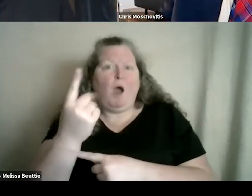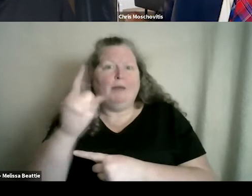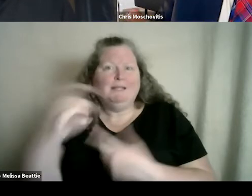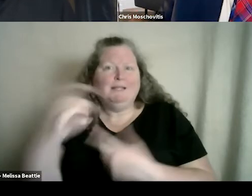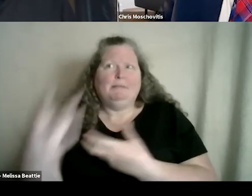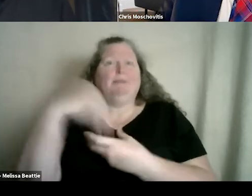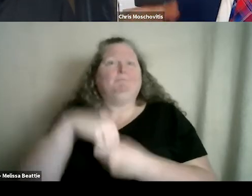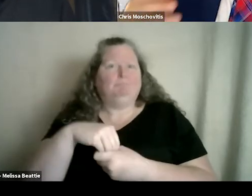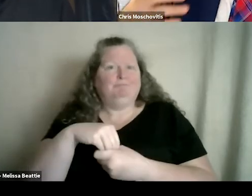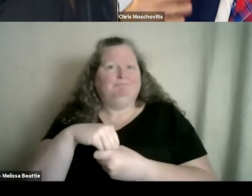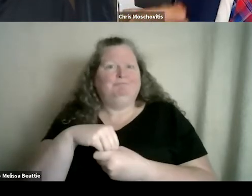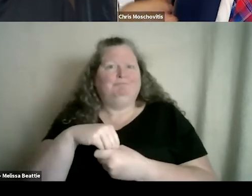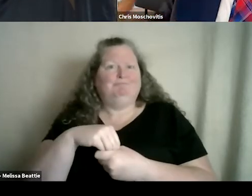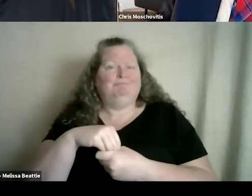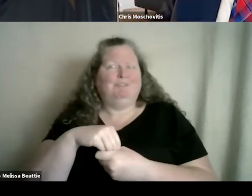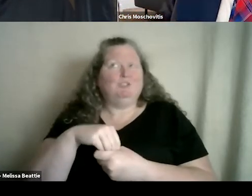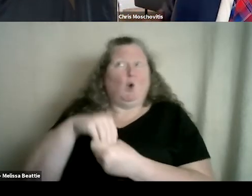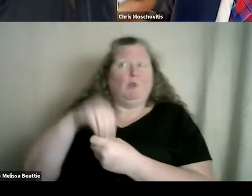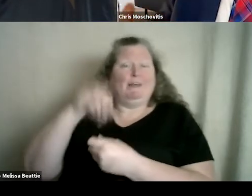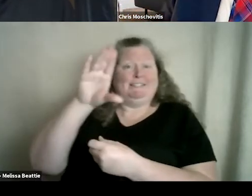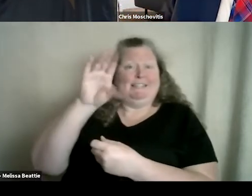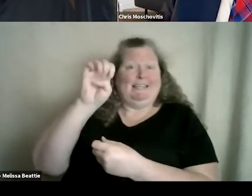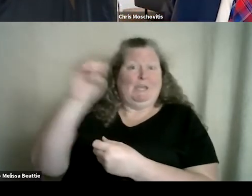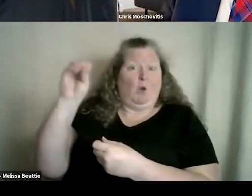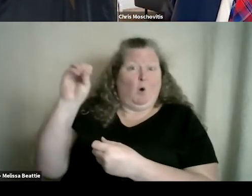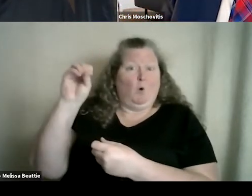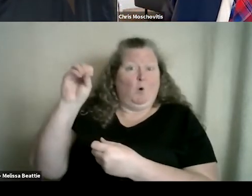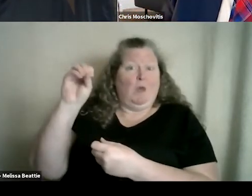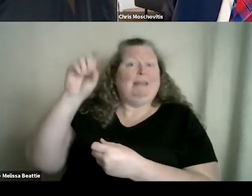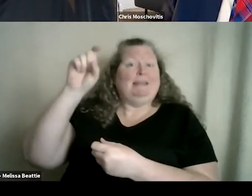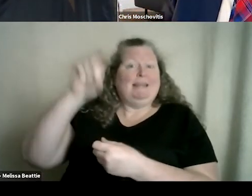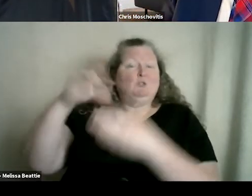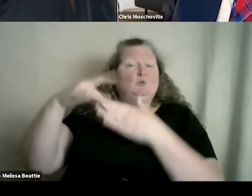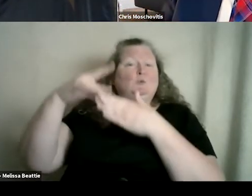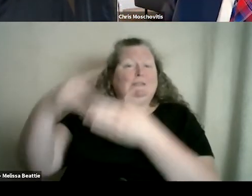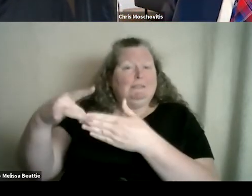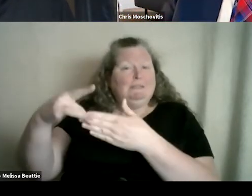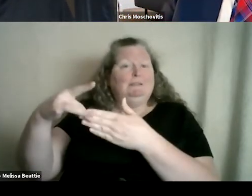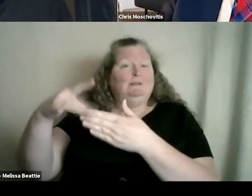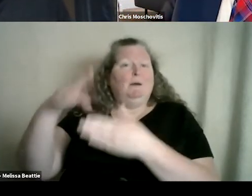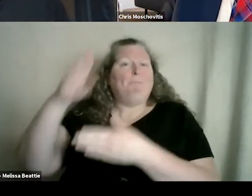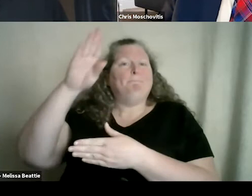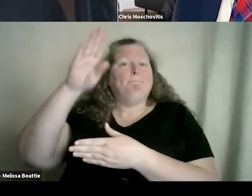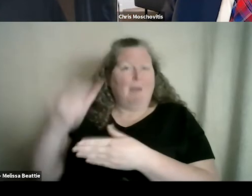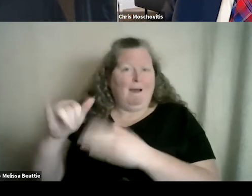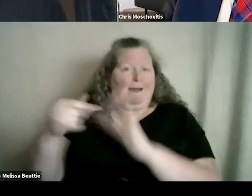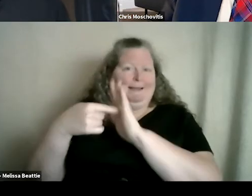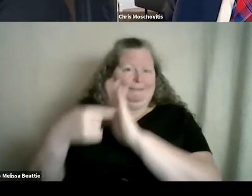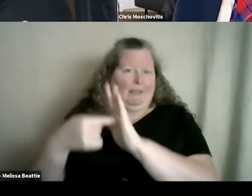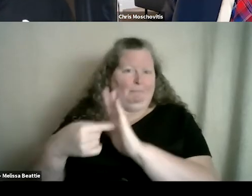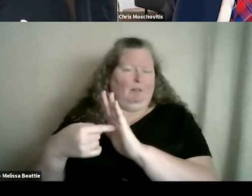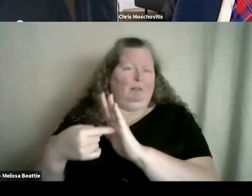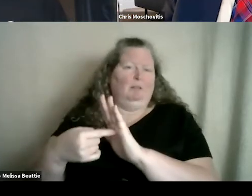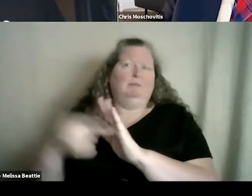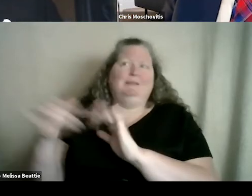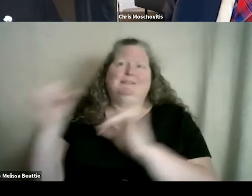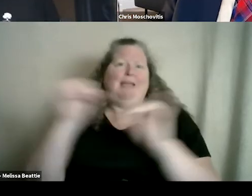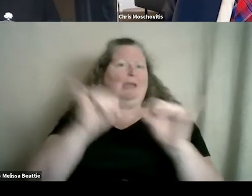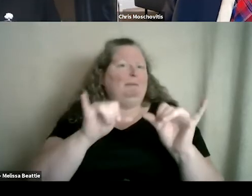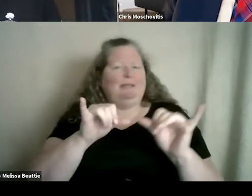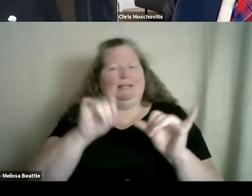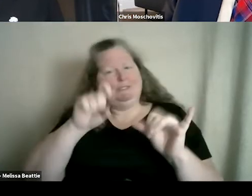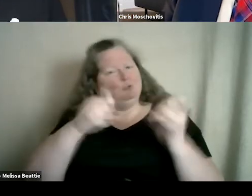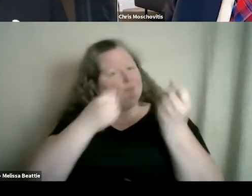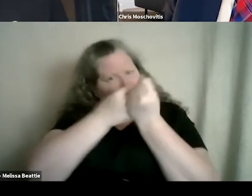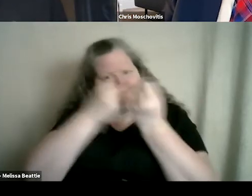by example, and they have to evangelize proper cybersecurity precautions the same way they need to evangelize